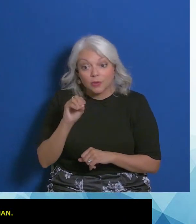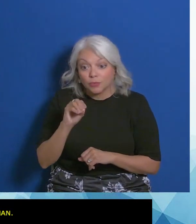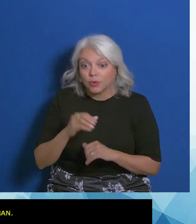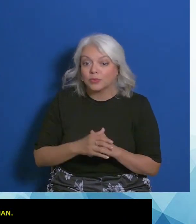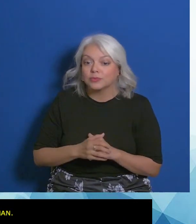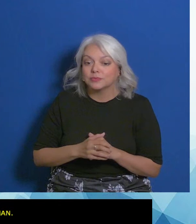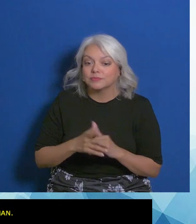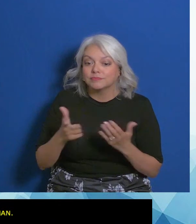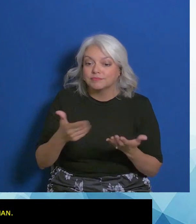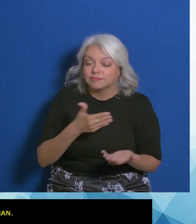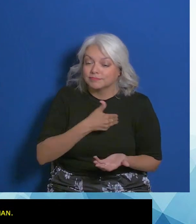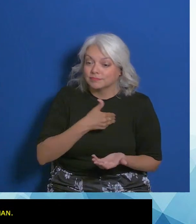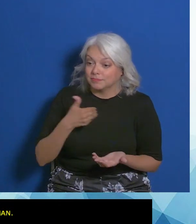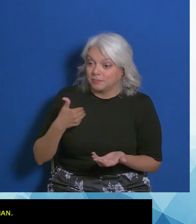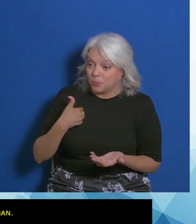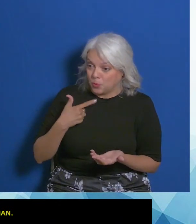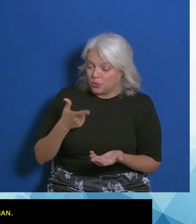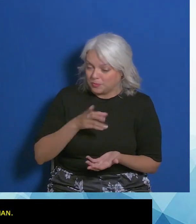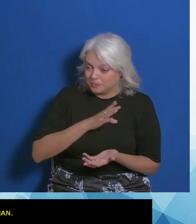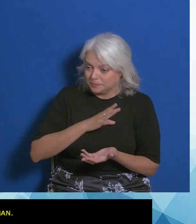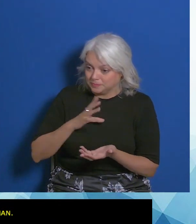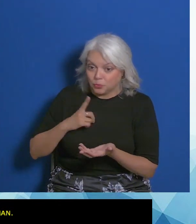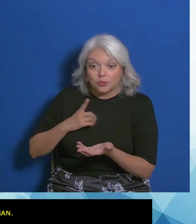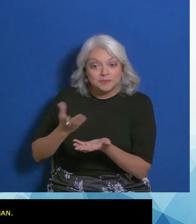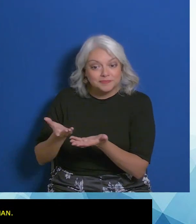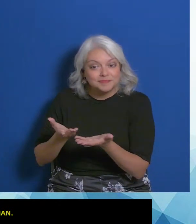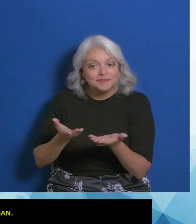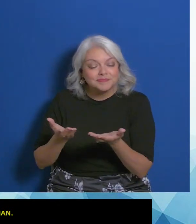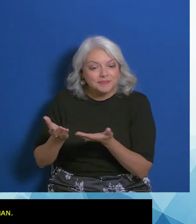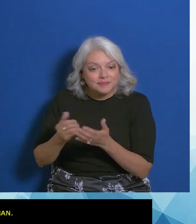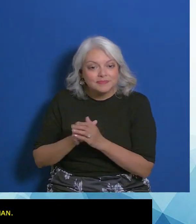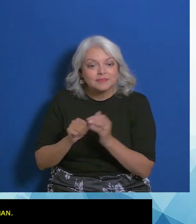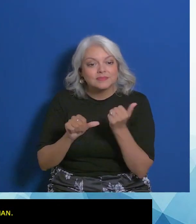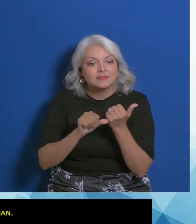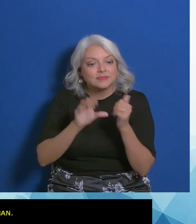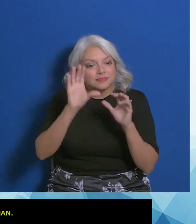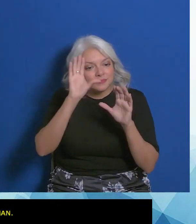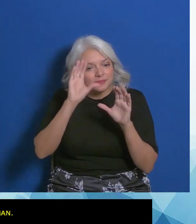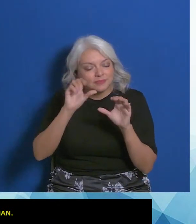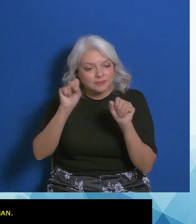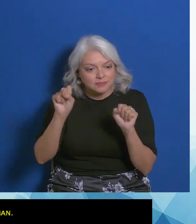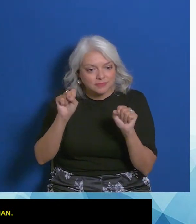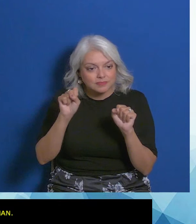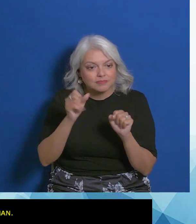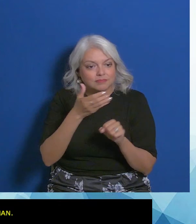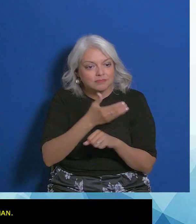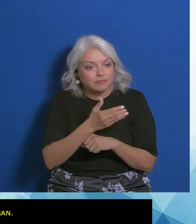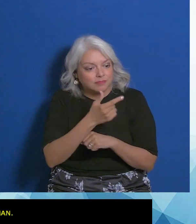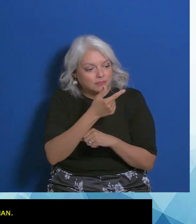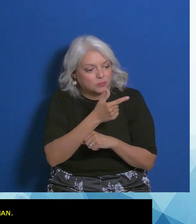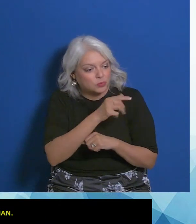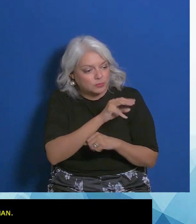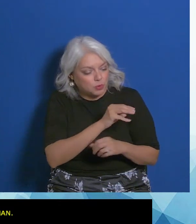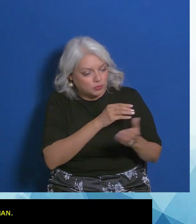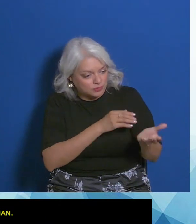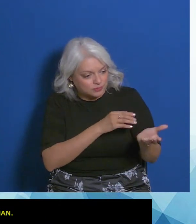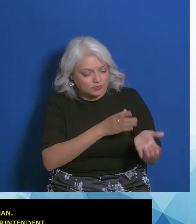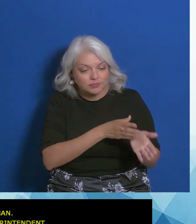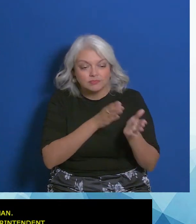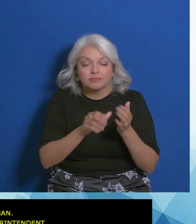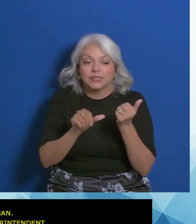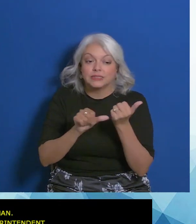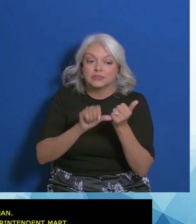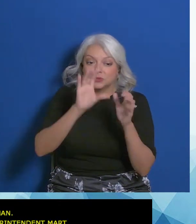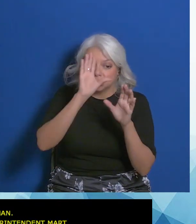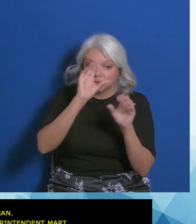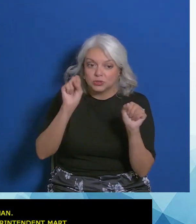members of the ASDB Board of Directors, Assistant Superintendent Martin, Assistant